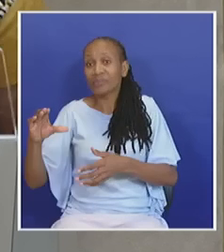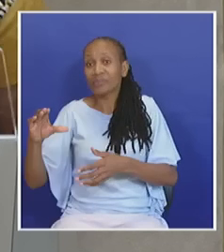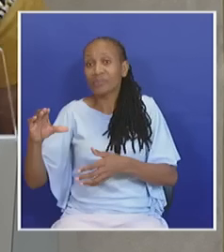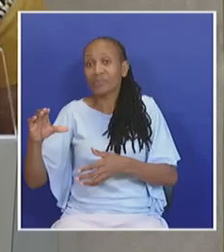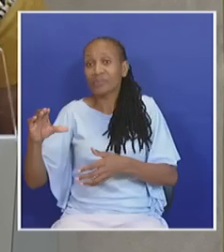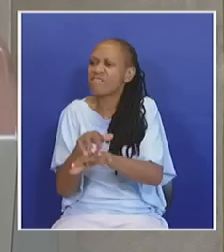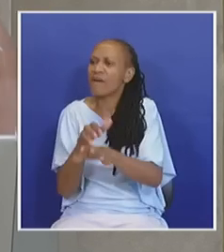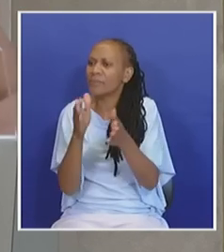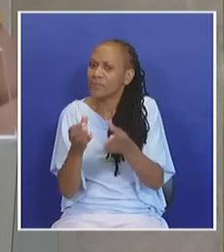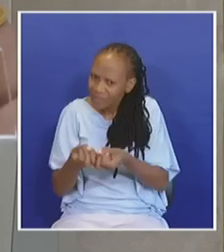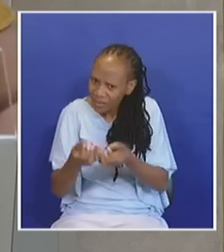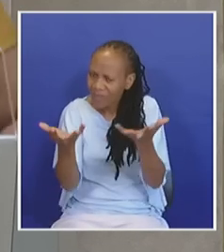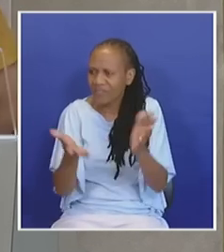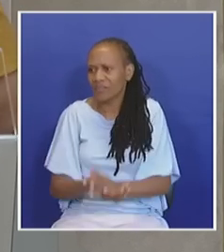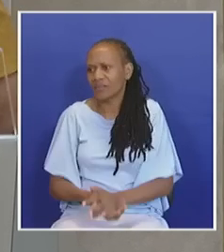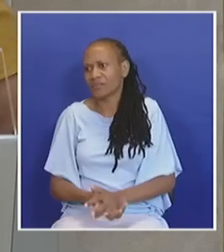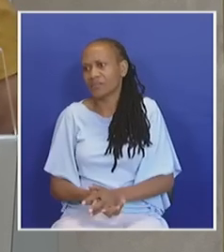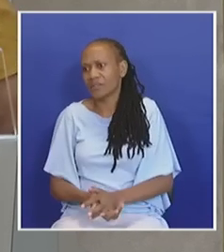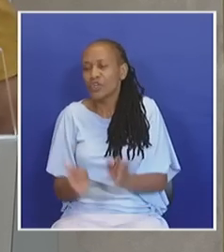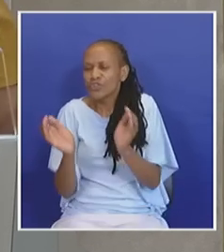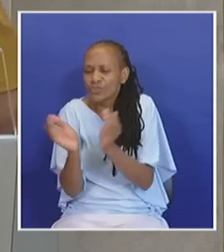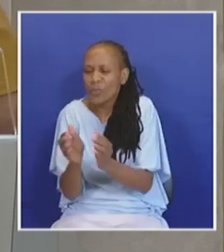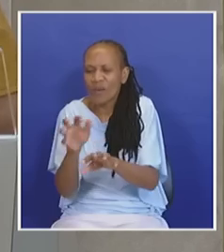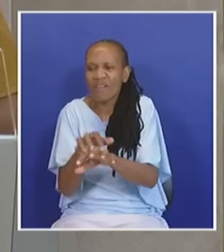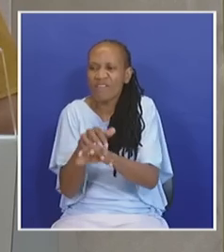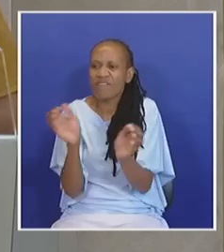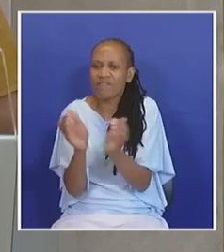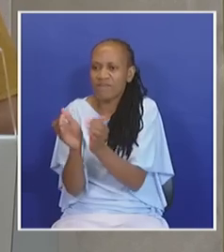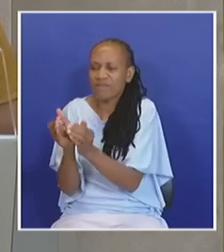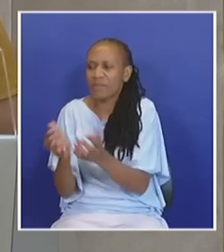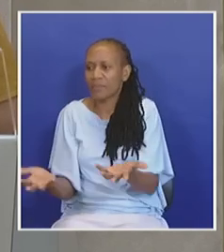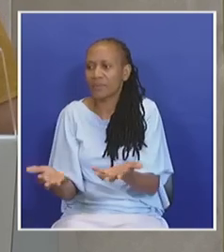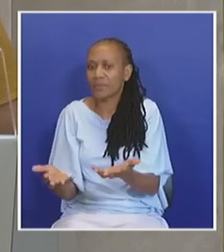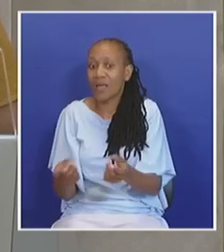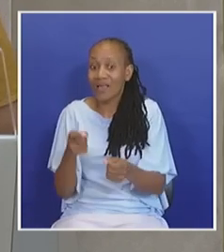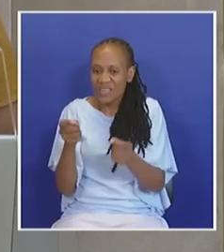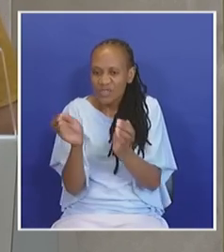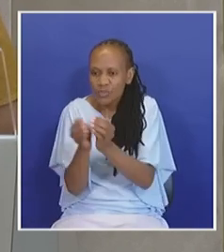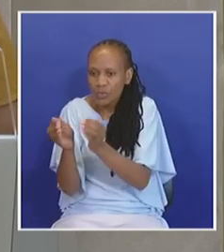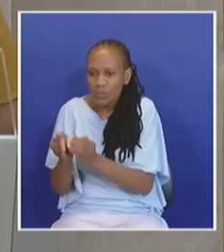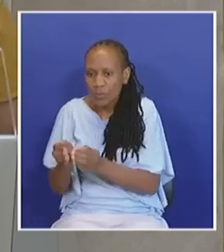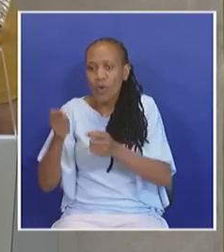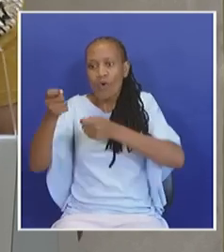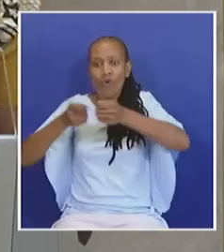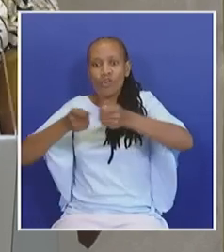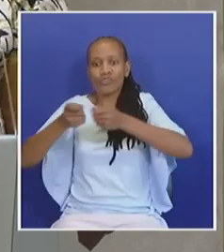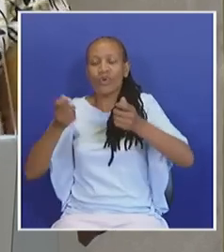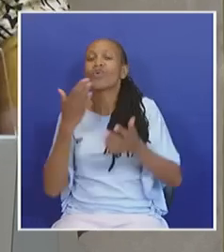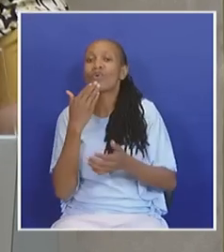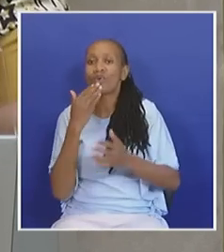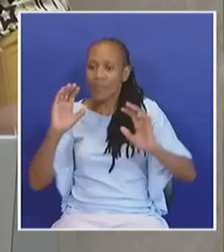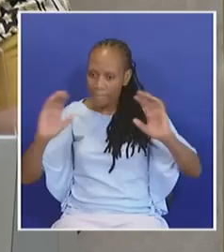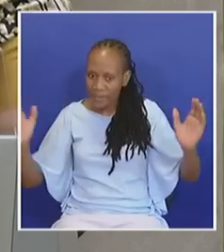Cape, you rob even those small farmers. They are controlled by the big farmers in the Western Cape. When are you going to give